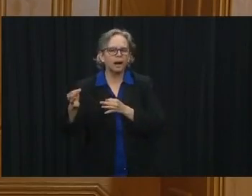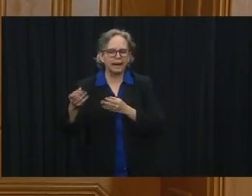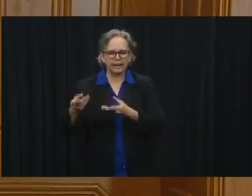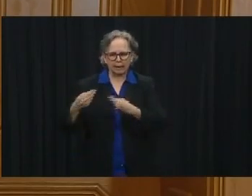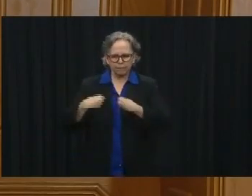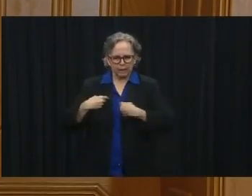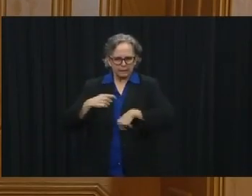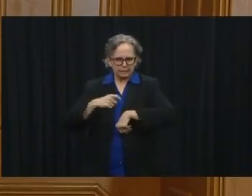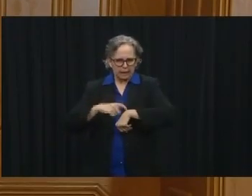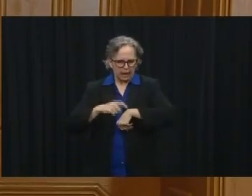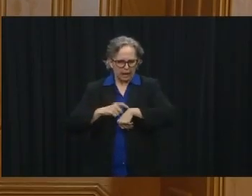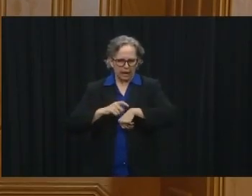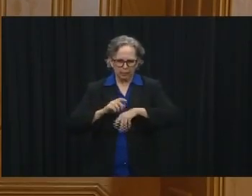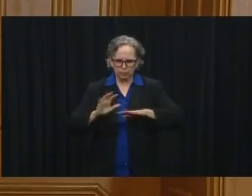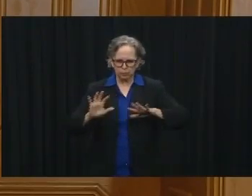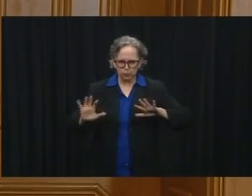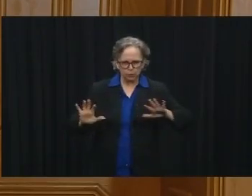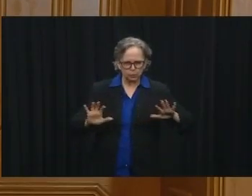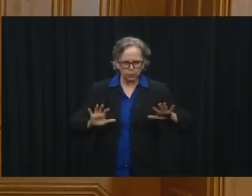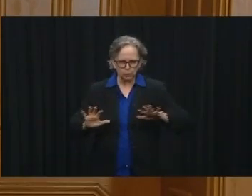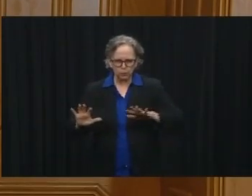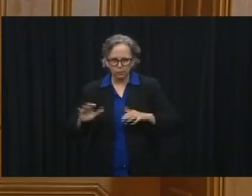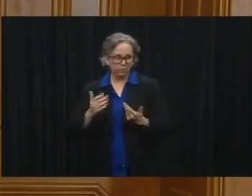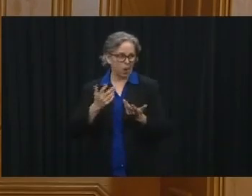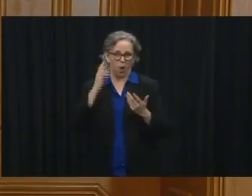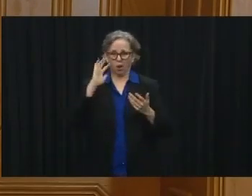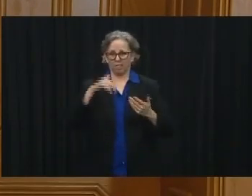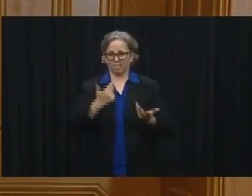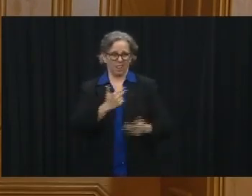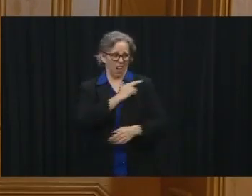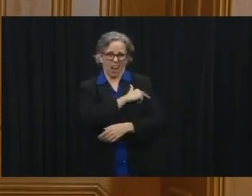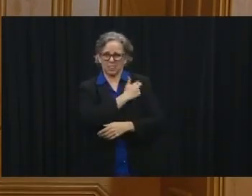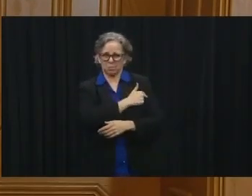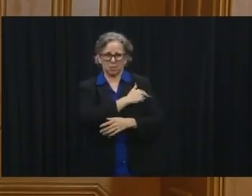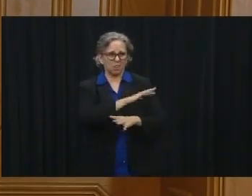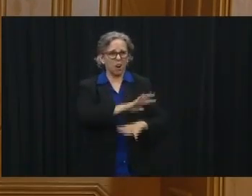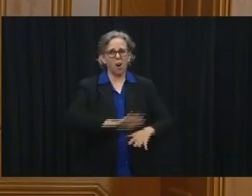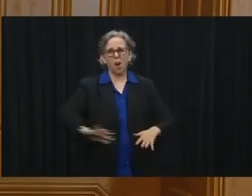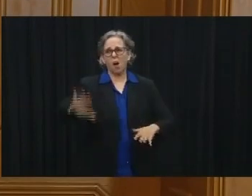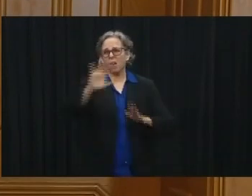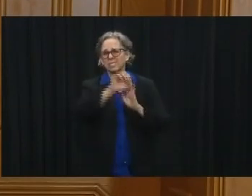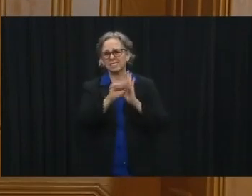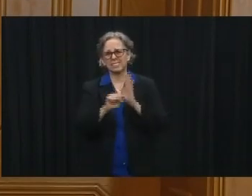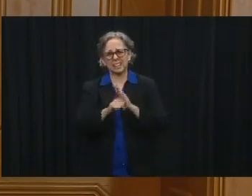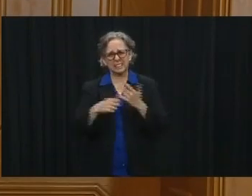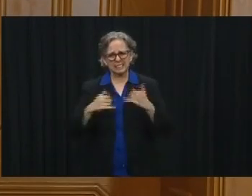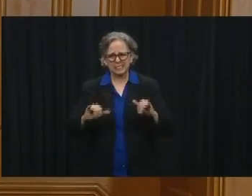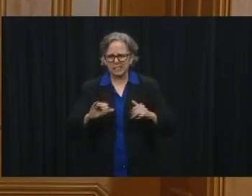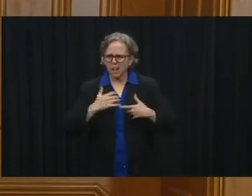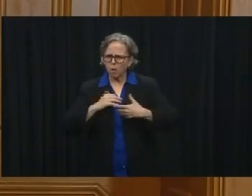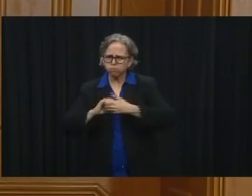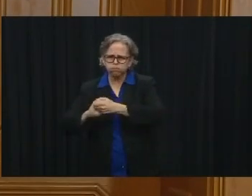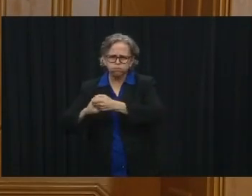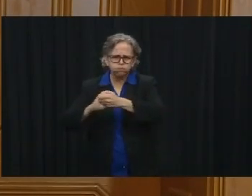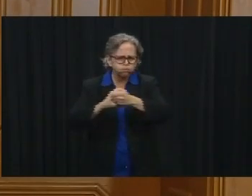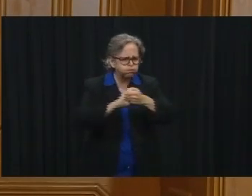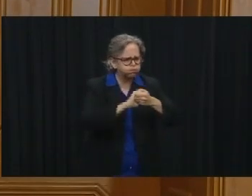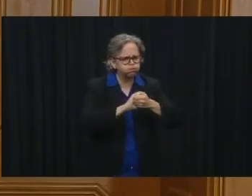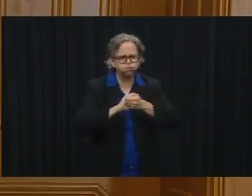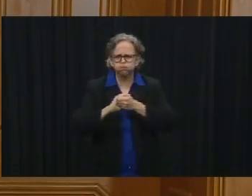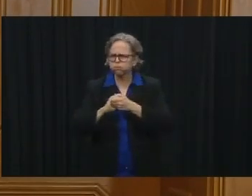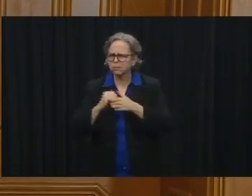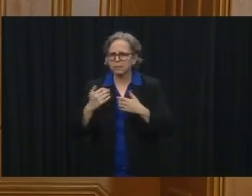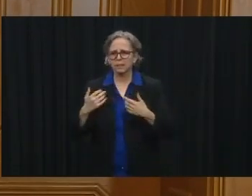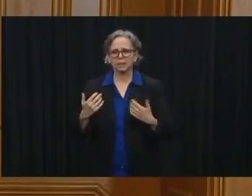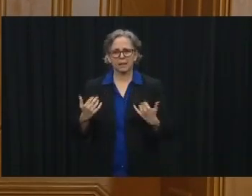with hospitals across the state, and we continue to work with them. I was on a phone call today that we originated